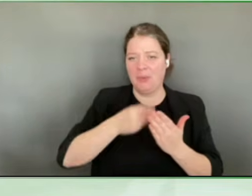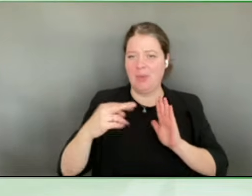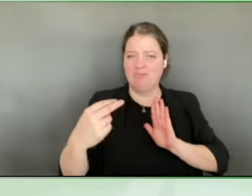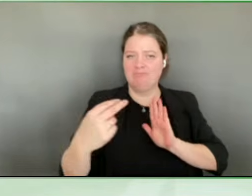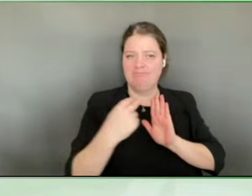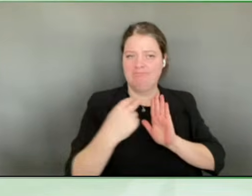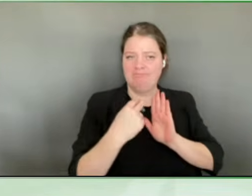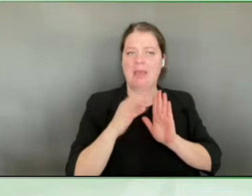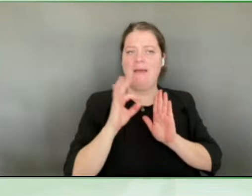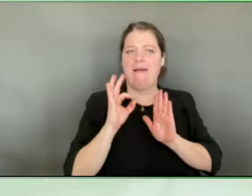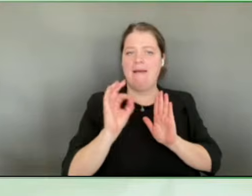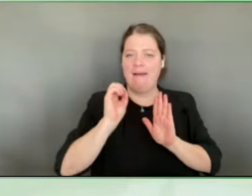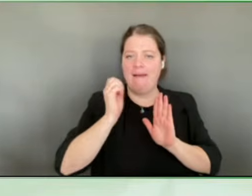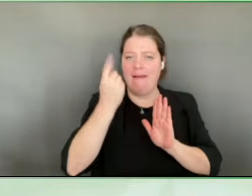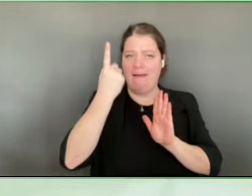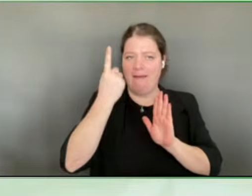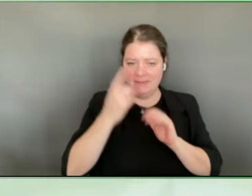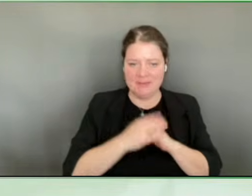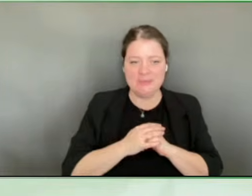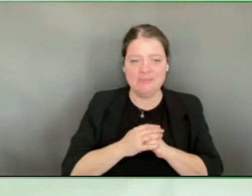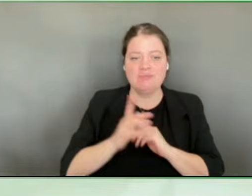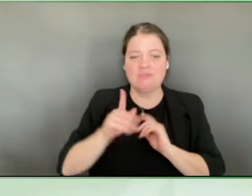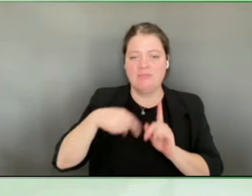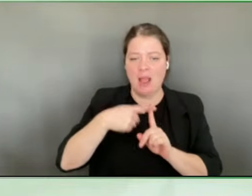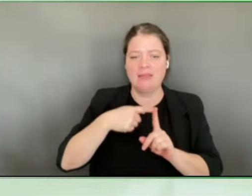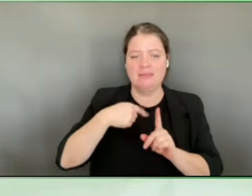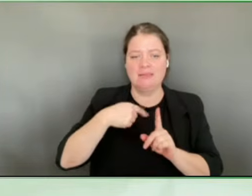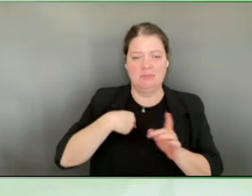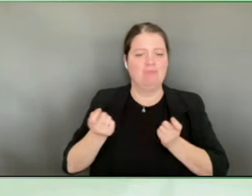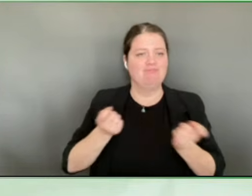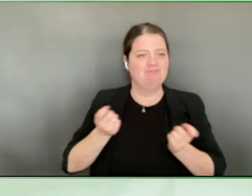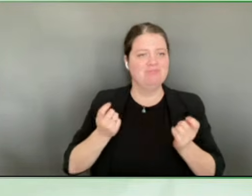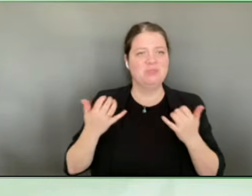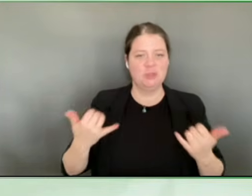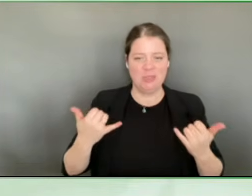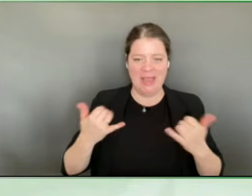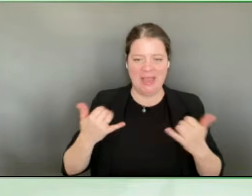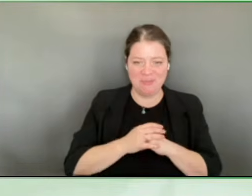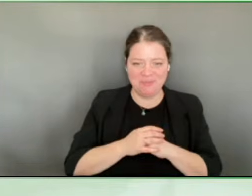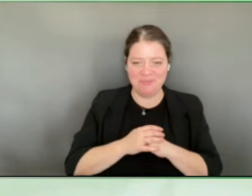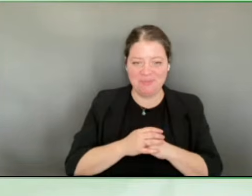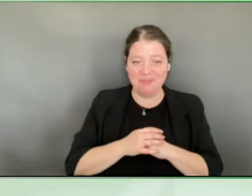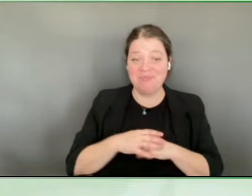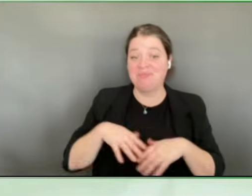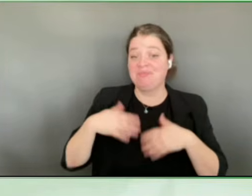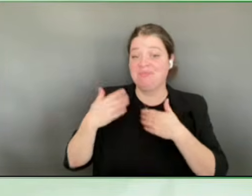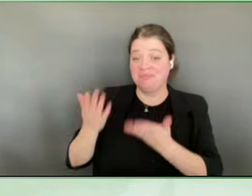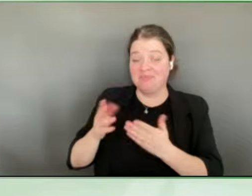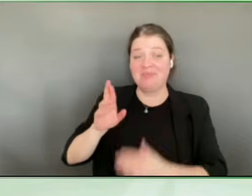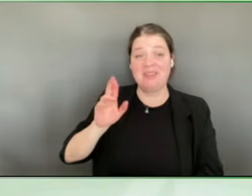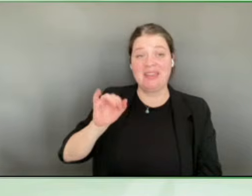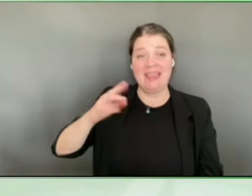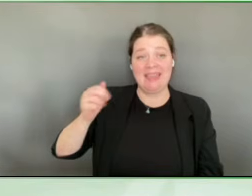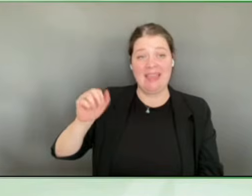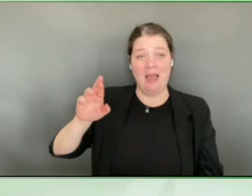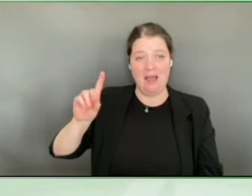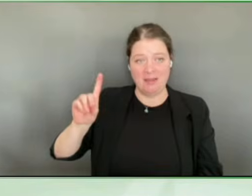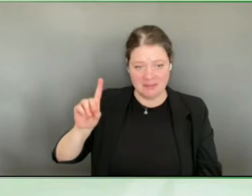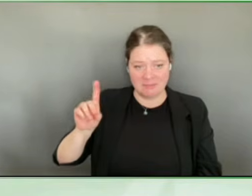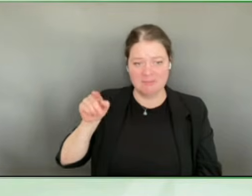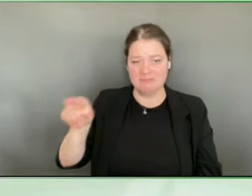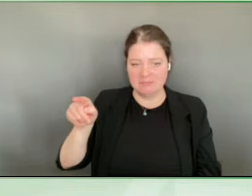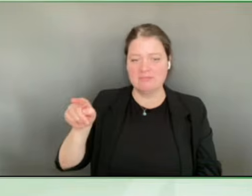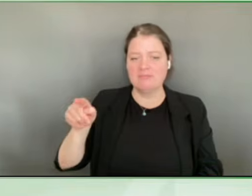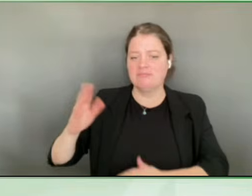now introduce himself, and we'll talk about the topic of accessible events and why easy language is so important. Thank you,